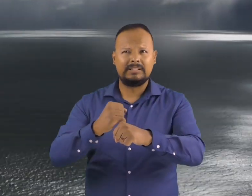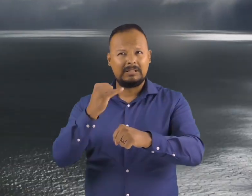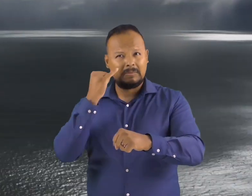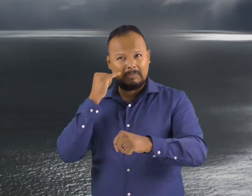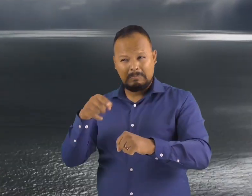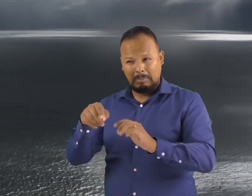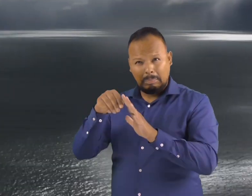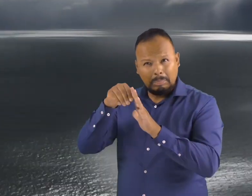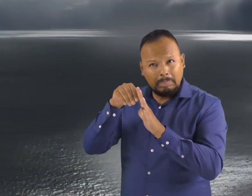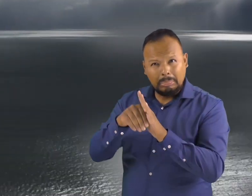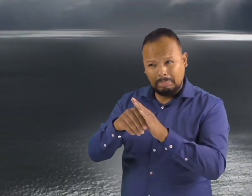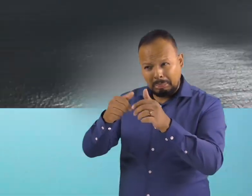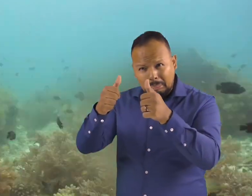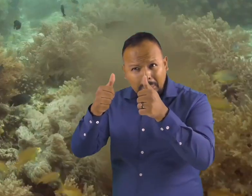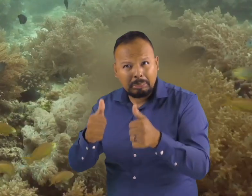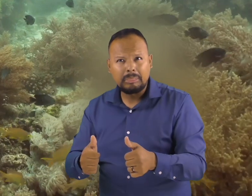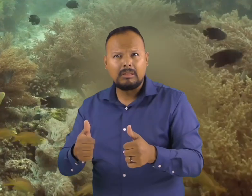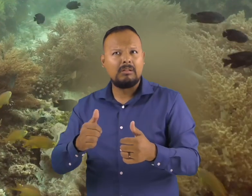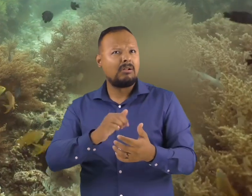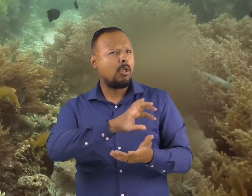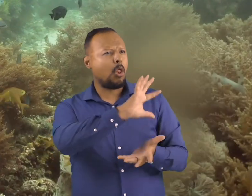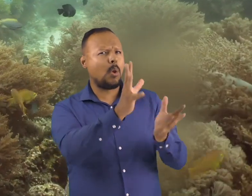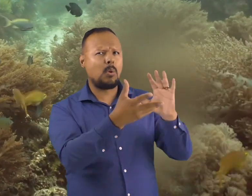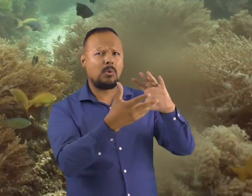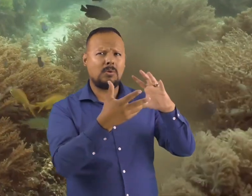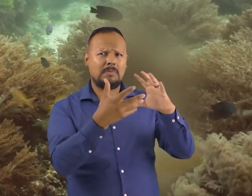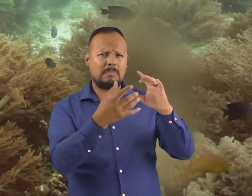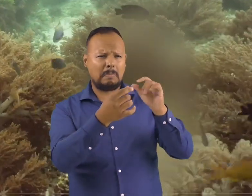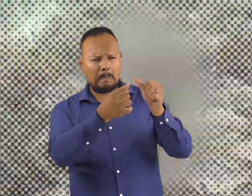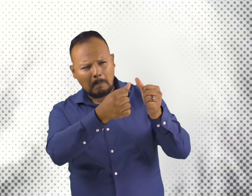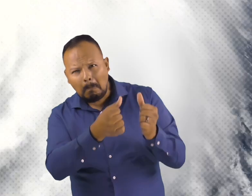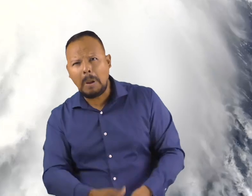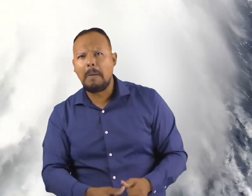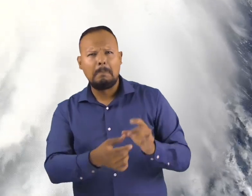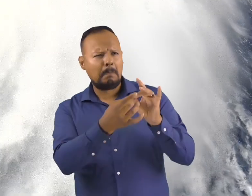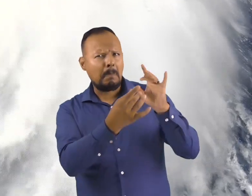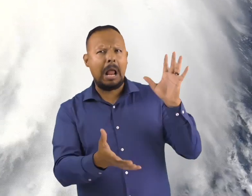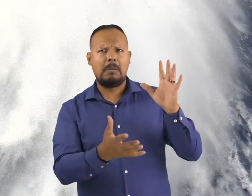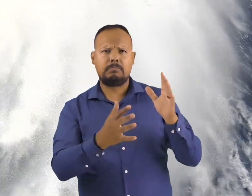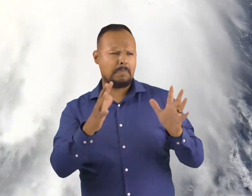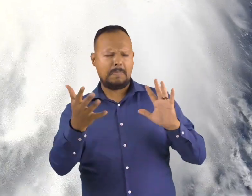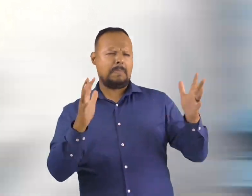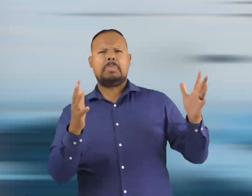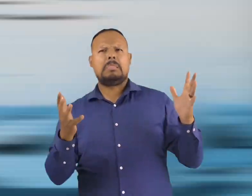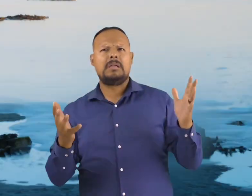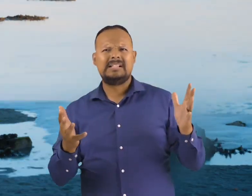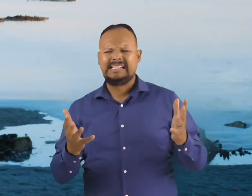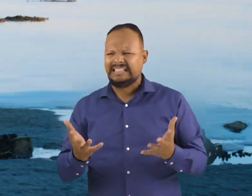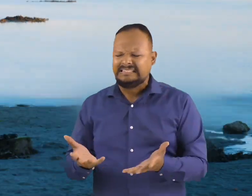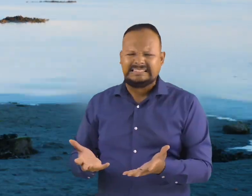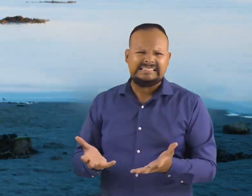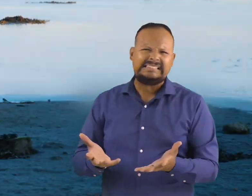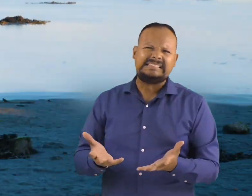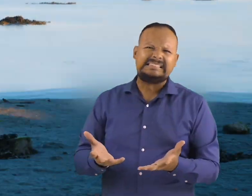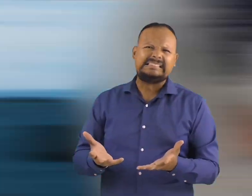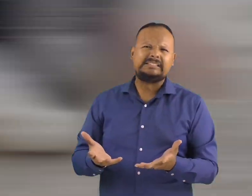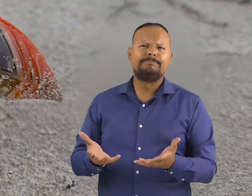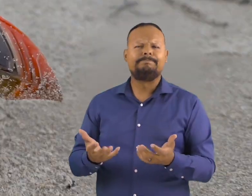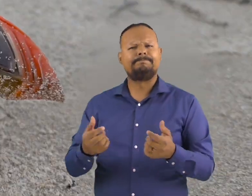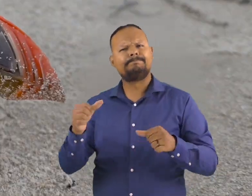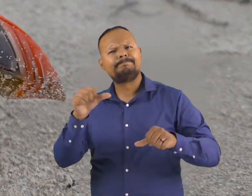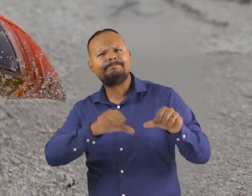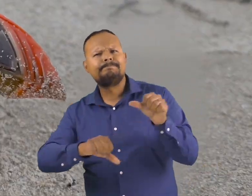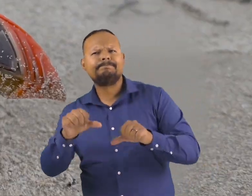long-lasting impacts on our ecosystem. Right now, scientists agree that our